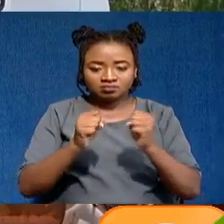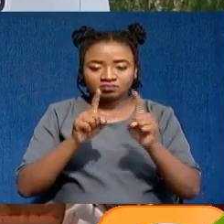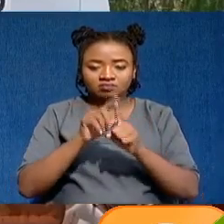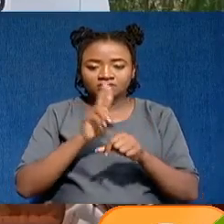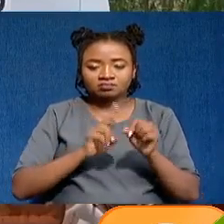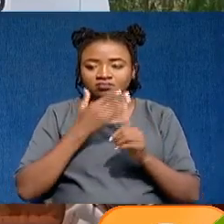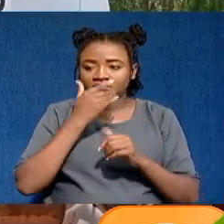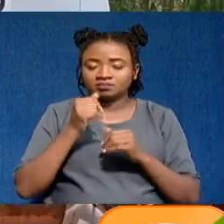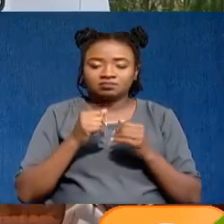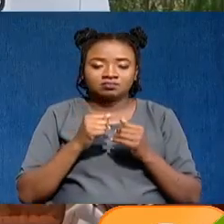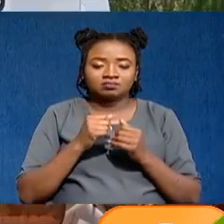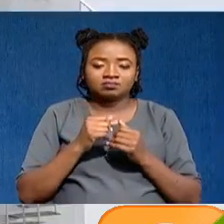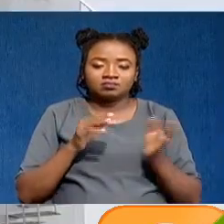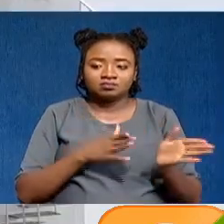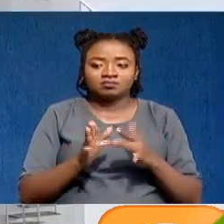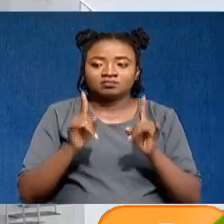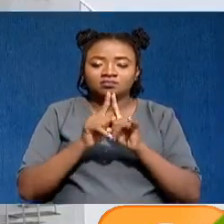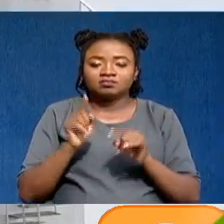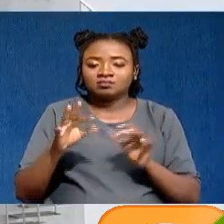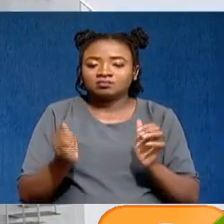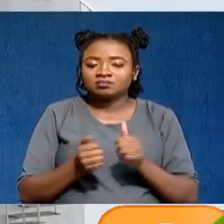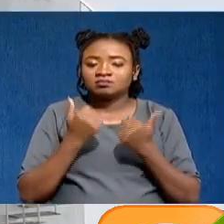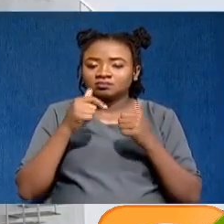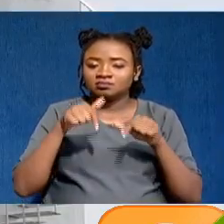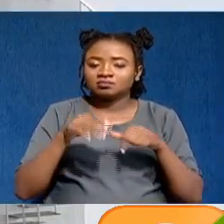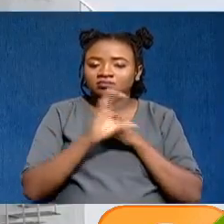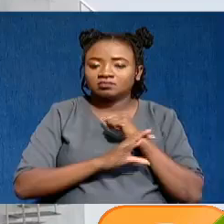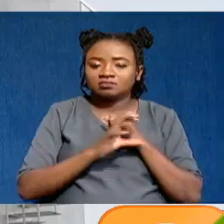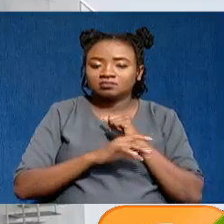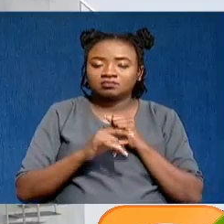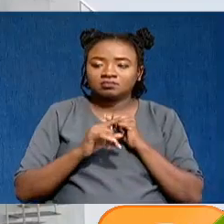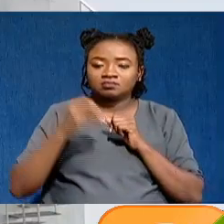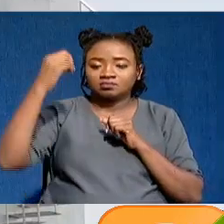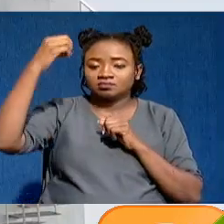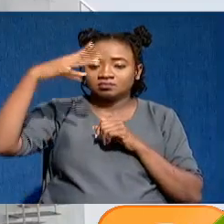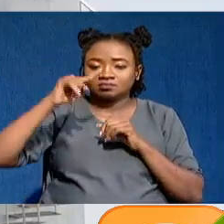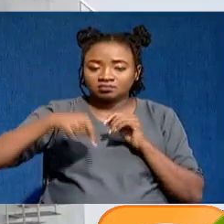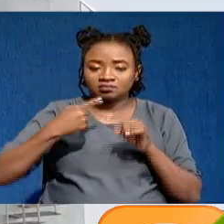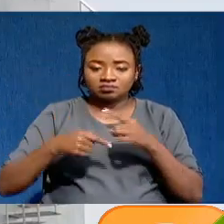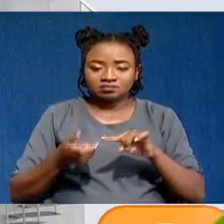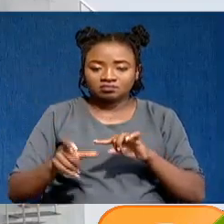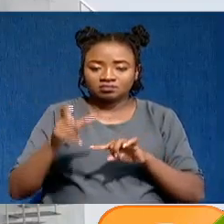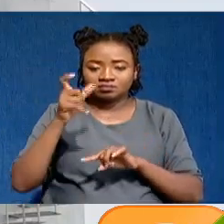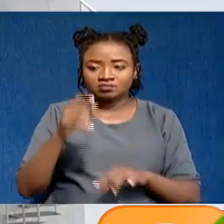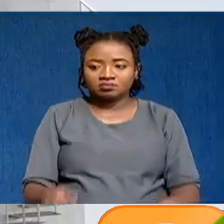the geothermal value chain. This comes at a time when the country's electricity demand has continued to rise.